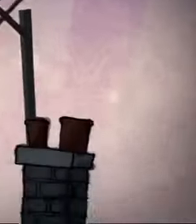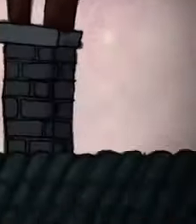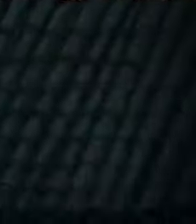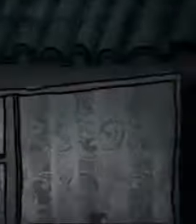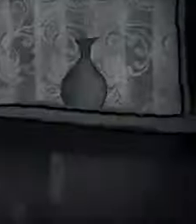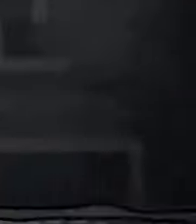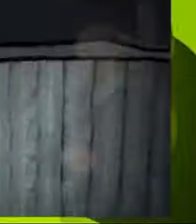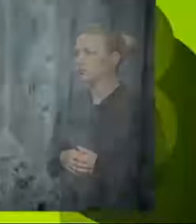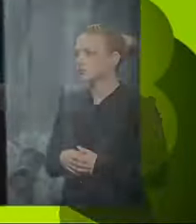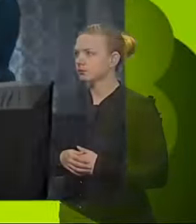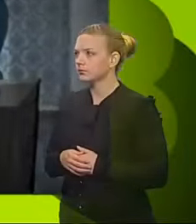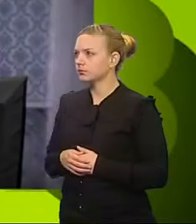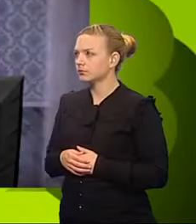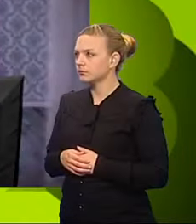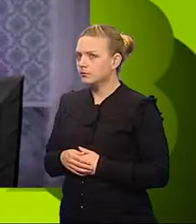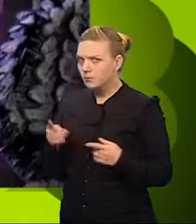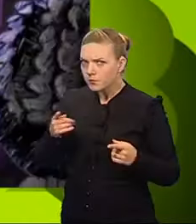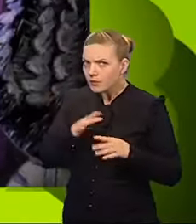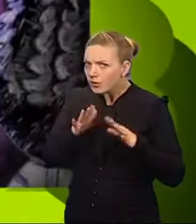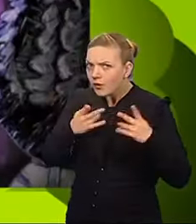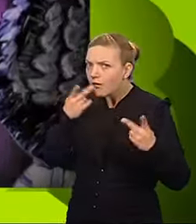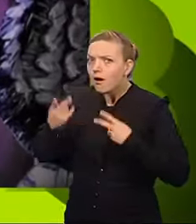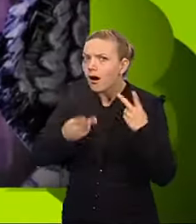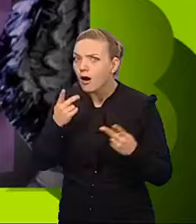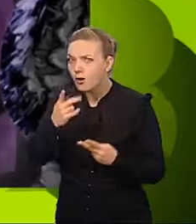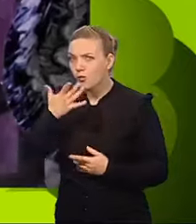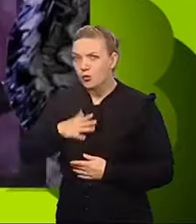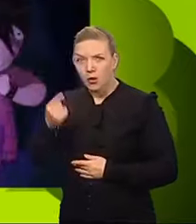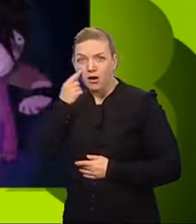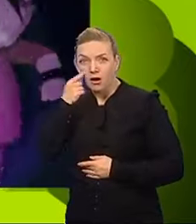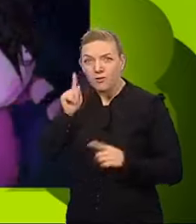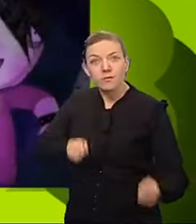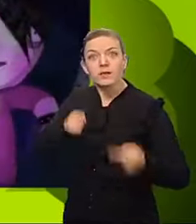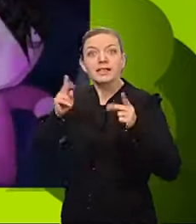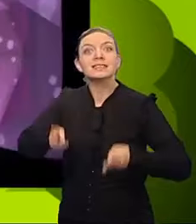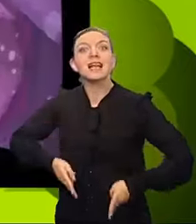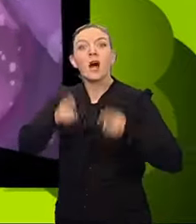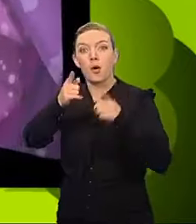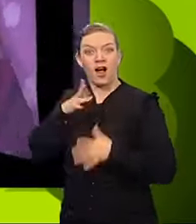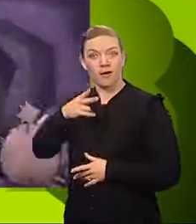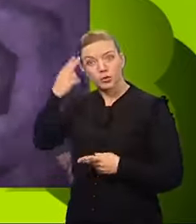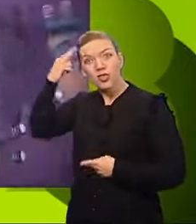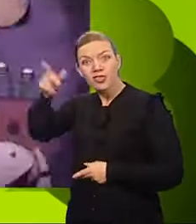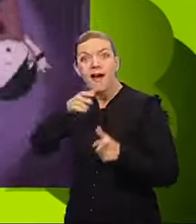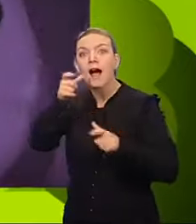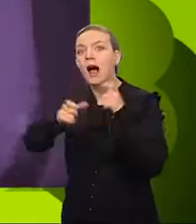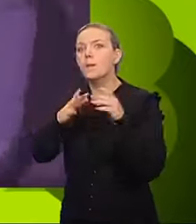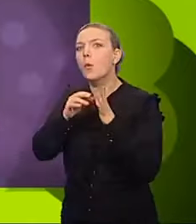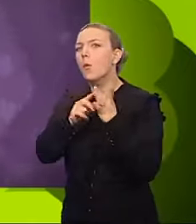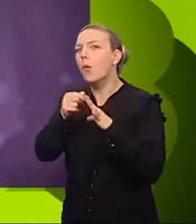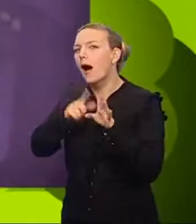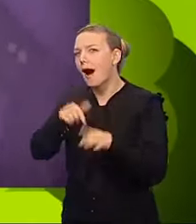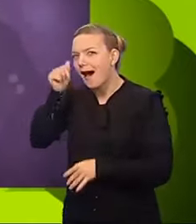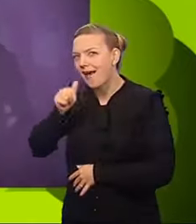This is not a fairytale, come and play the game. If you want to take the tower on, you'll have to say his name. It's Wiley, Wiley, Wiley Sneak.